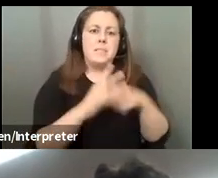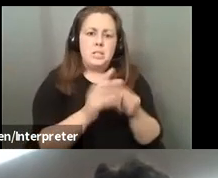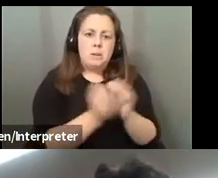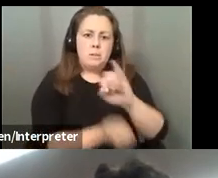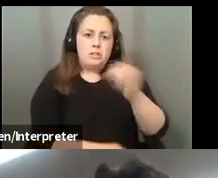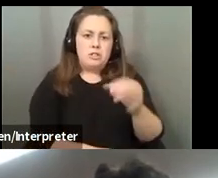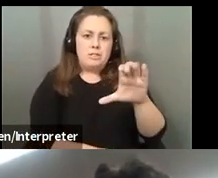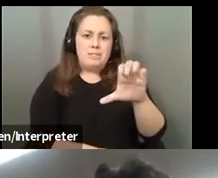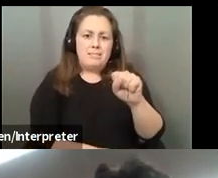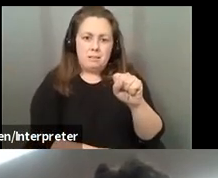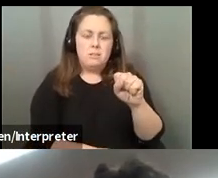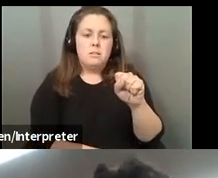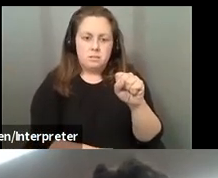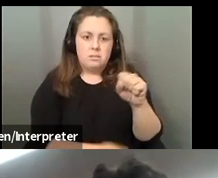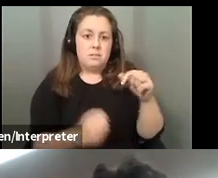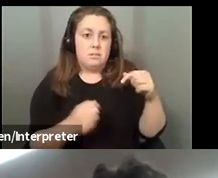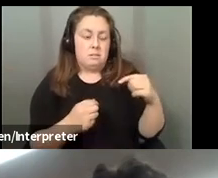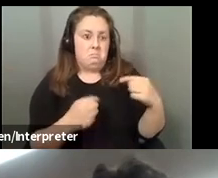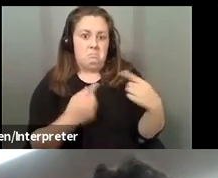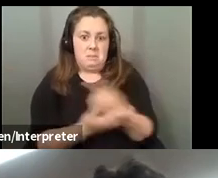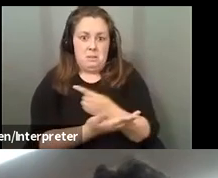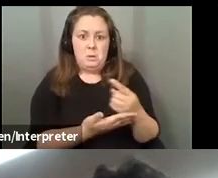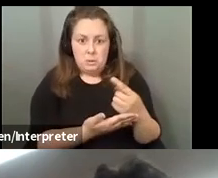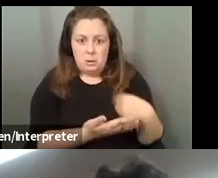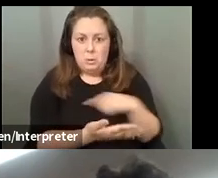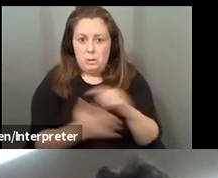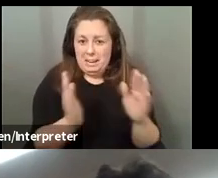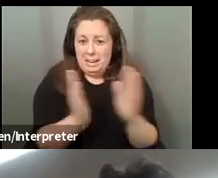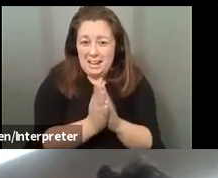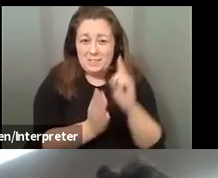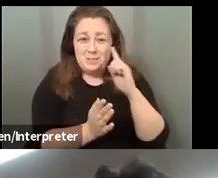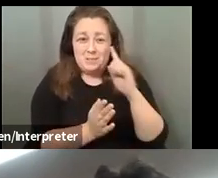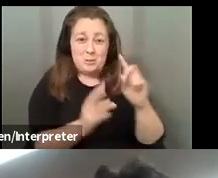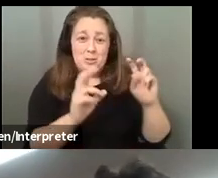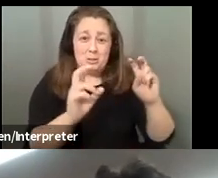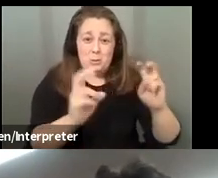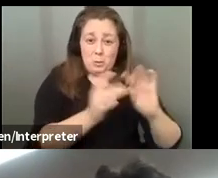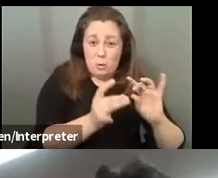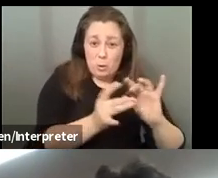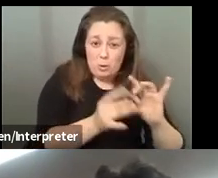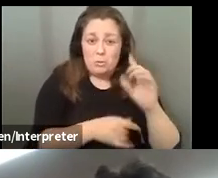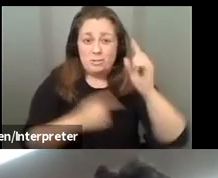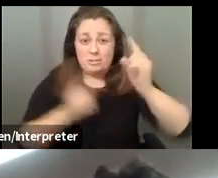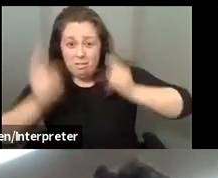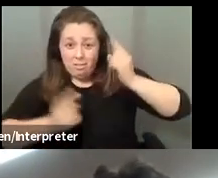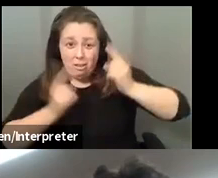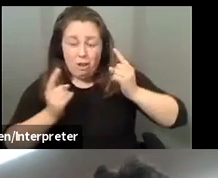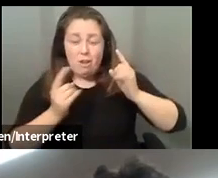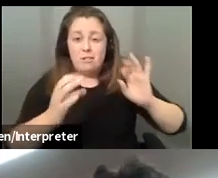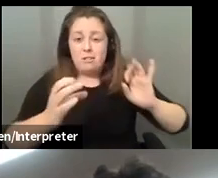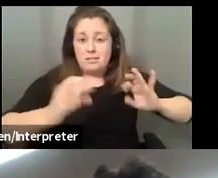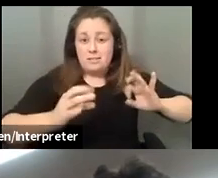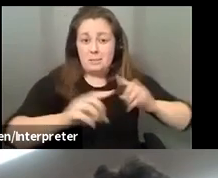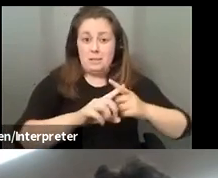So we asked this week, we asked for actual quotes and thoughts from kids on the full return to school. So starting with the JCS with Mrs.